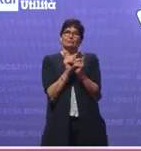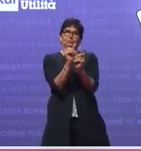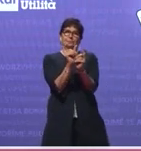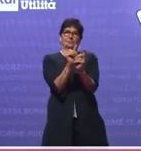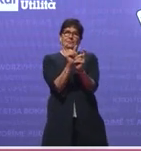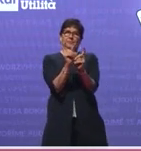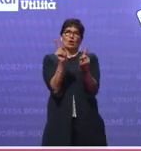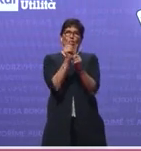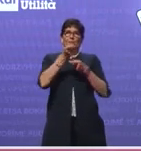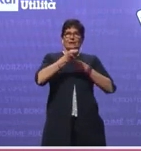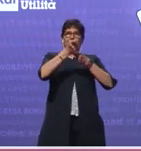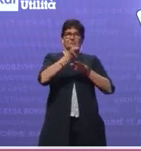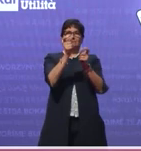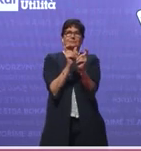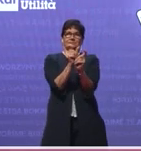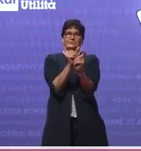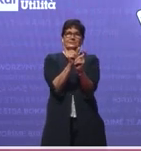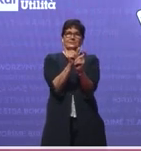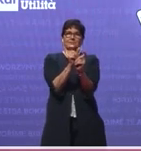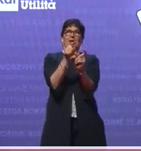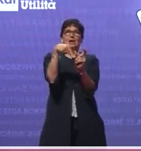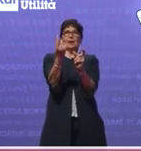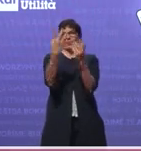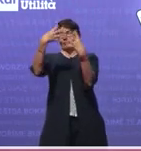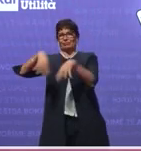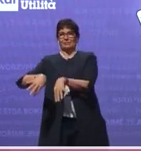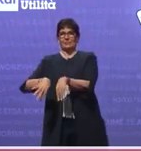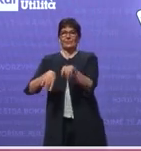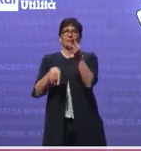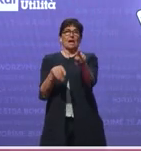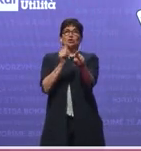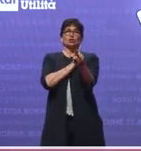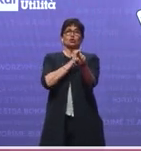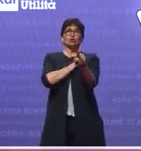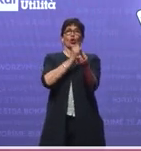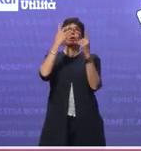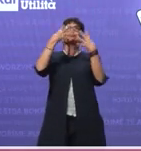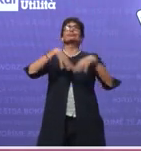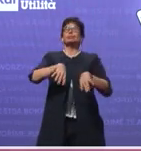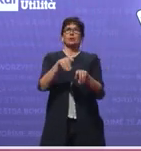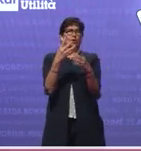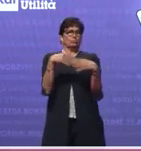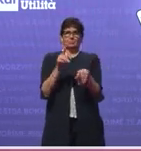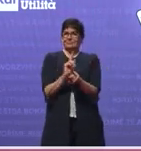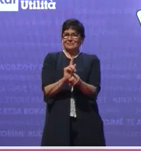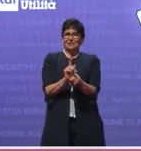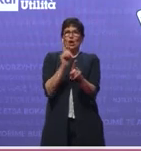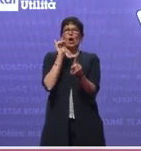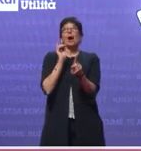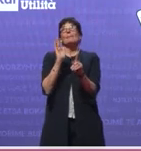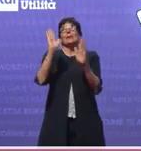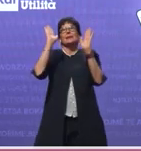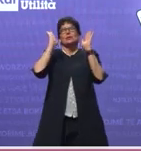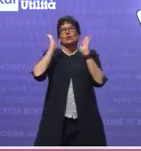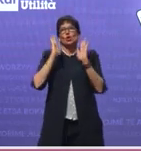world by itself unless you set up the algorithm with recursions like AutoGPT, but that is not capable of surviving in the real world the way